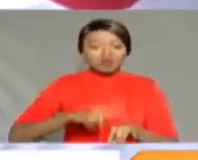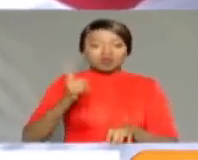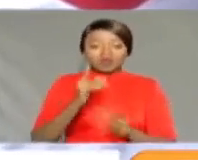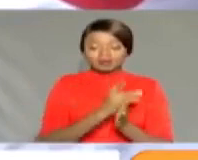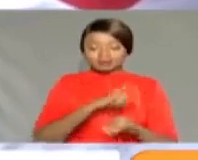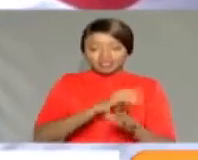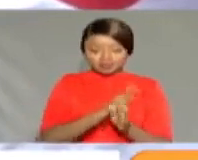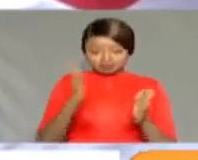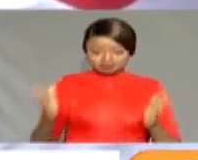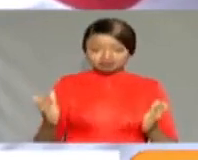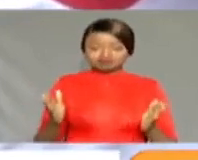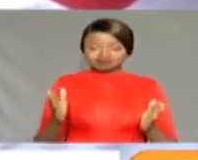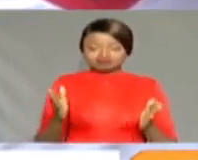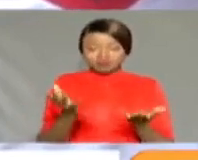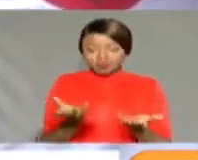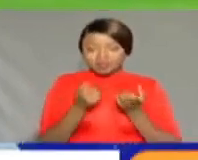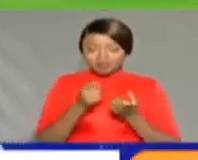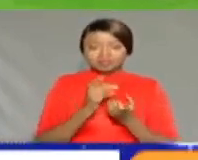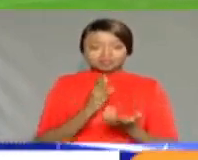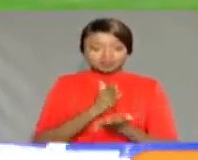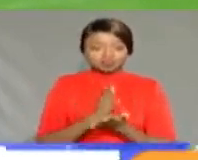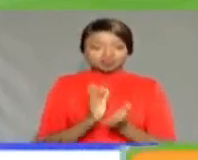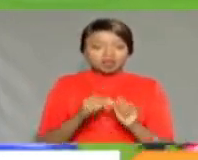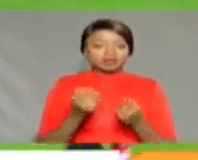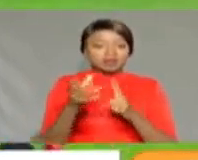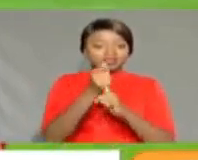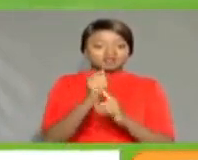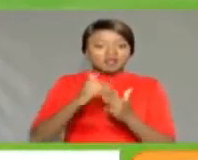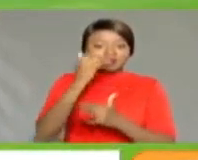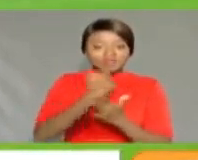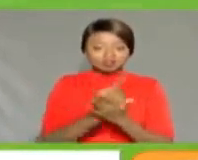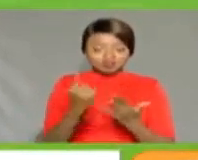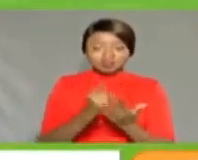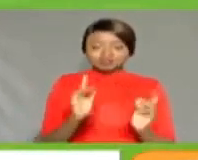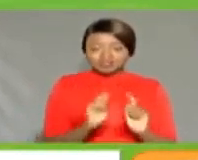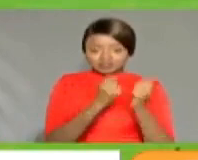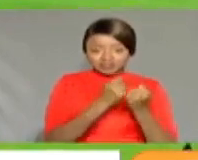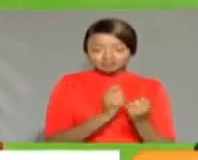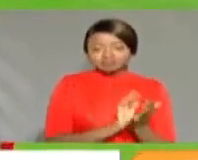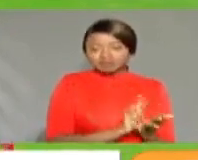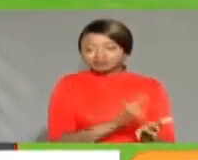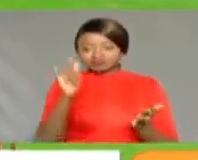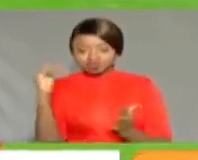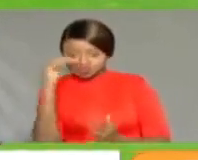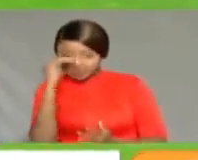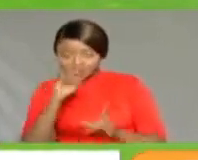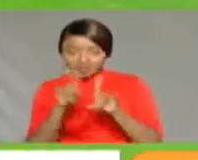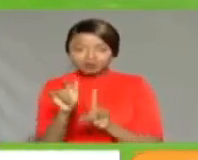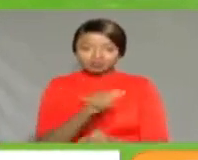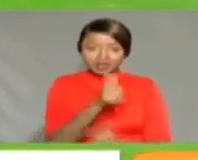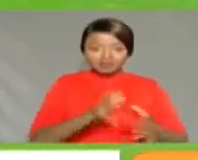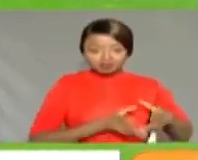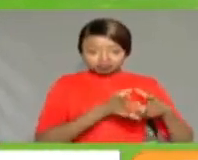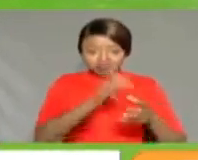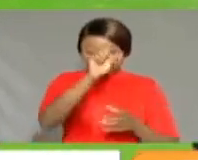disbursement, right? But that time frame is actually realistic. Next week, the Starlets travel to Zambia while Shujaa head to South Africa for their respective